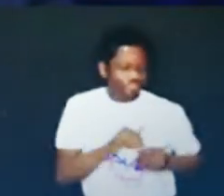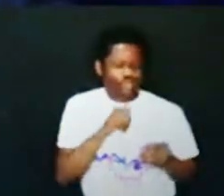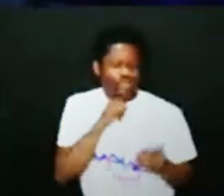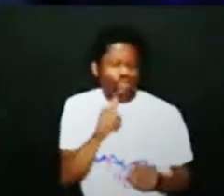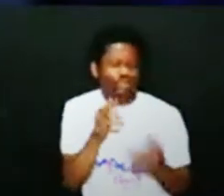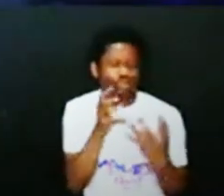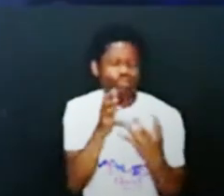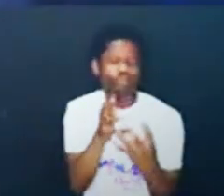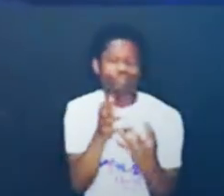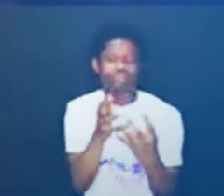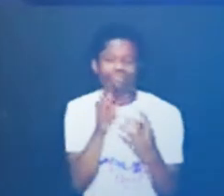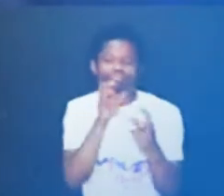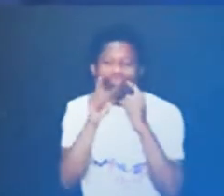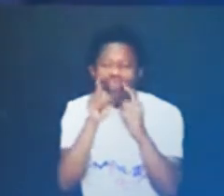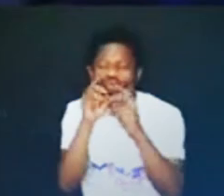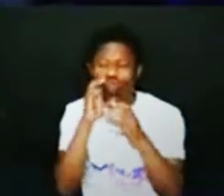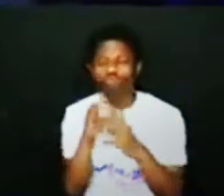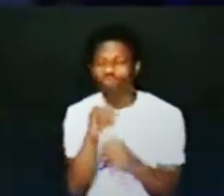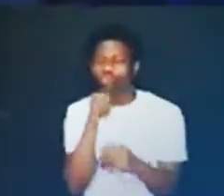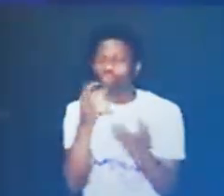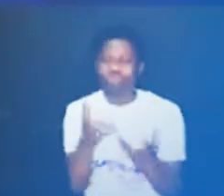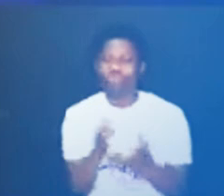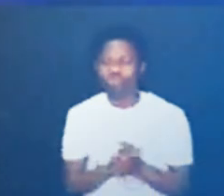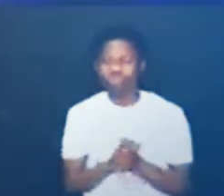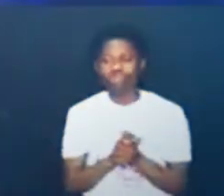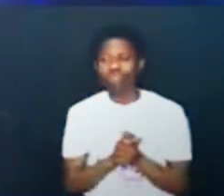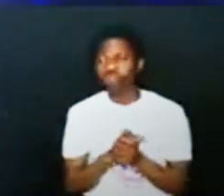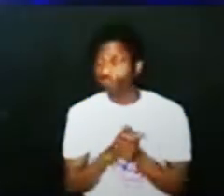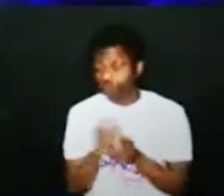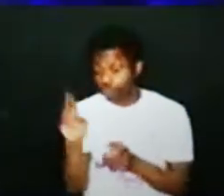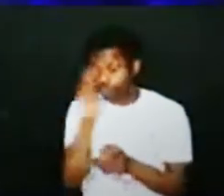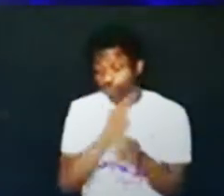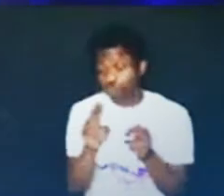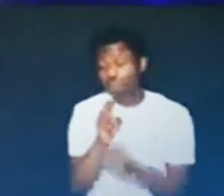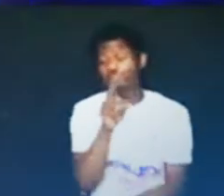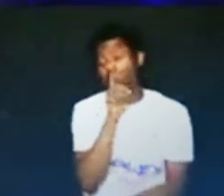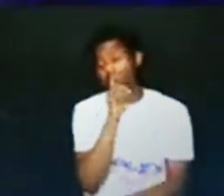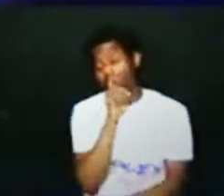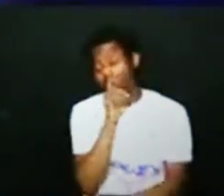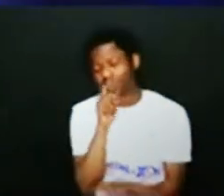And they use this silence as a weapon.